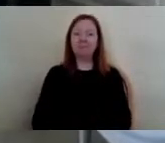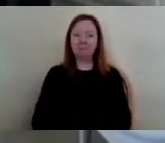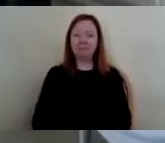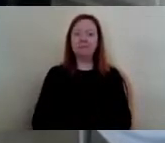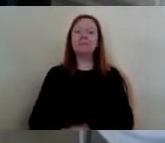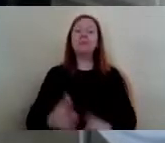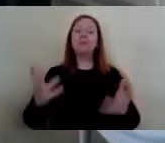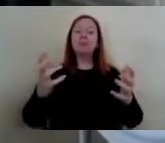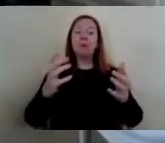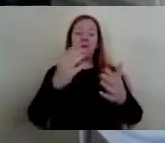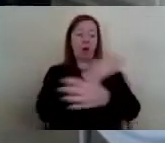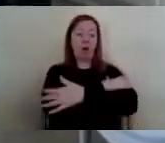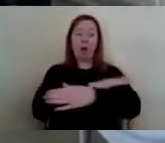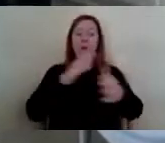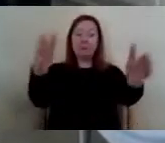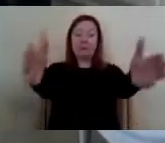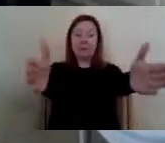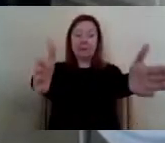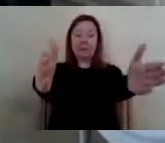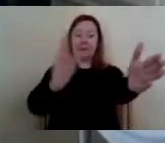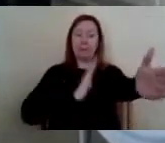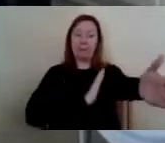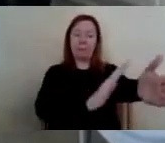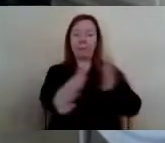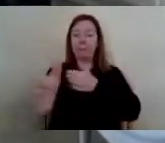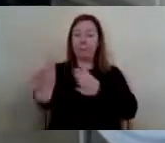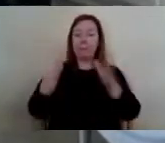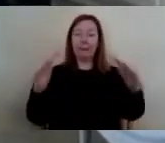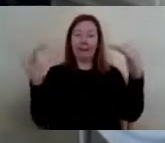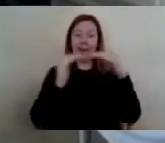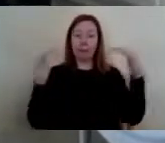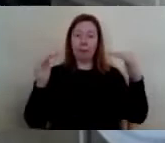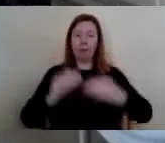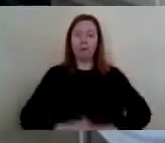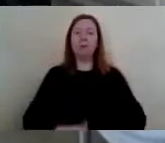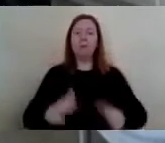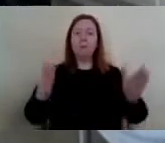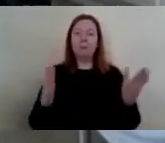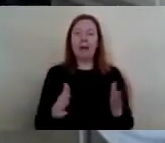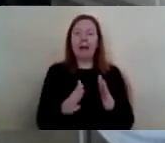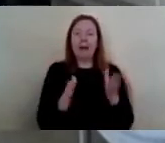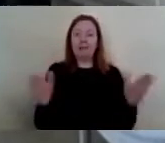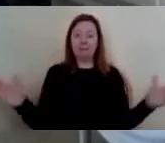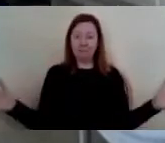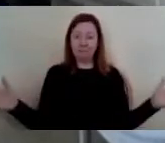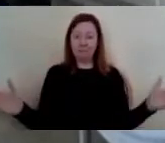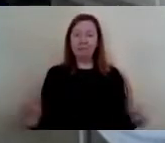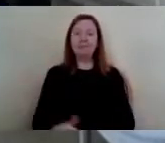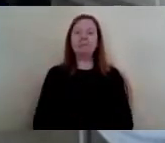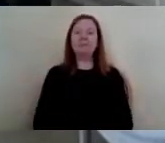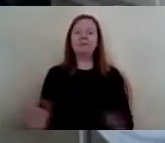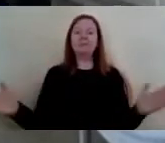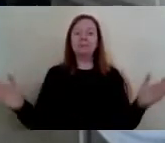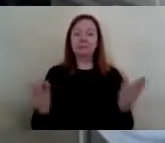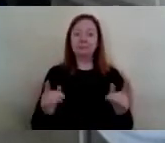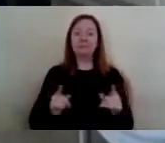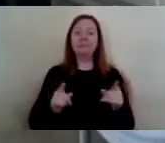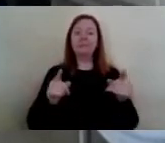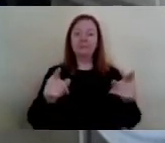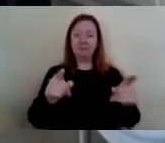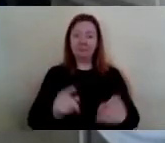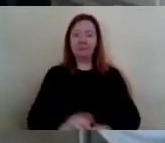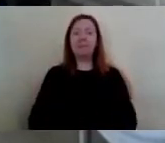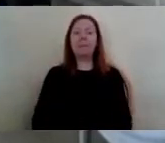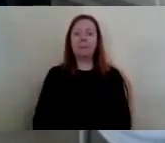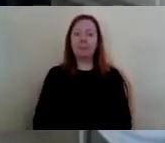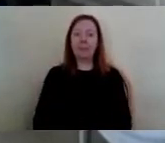for those arms to be parallel. Make sure you're still sitting up straight. Elbows back. Press those hands out. Bring them back in